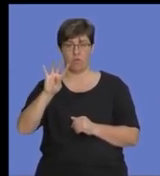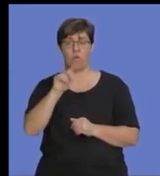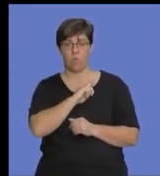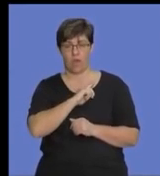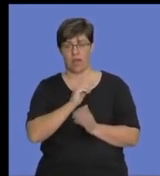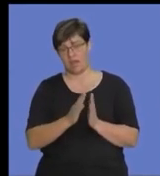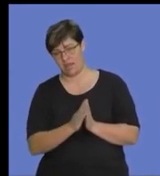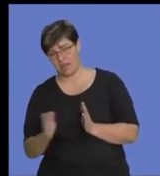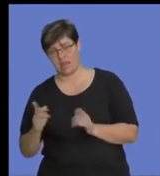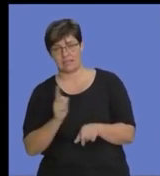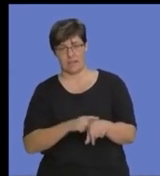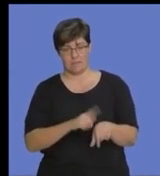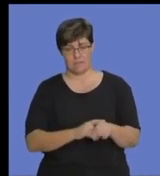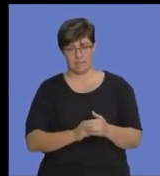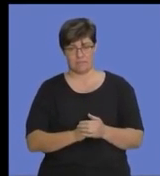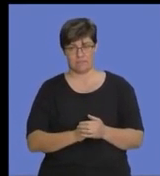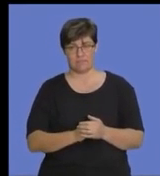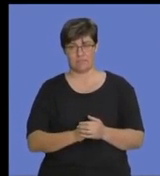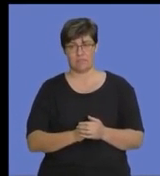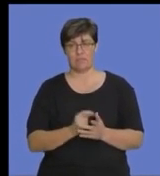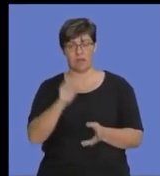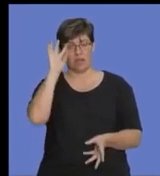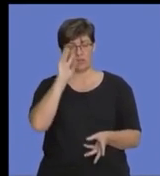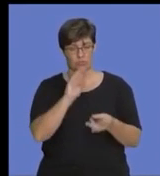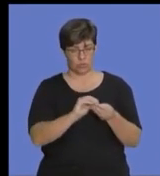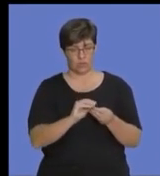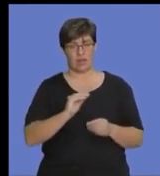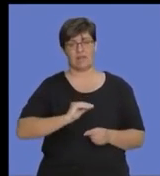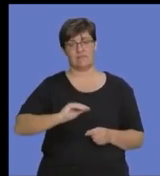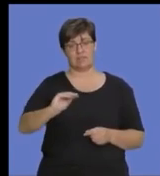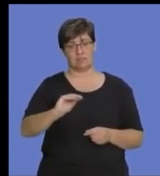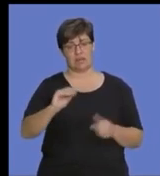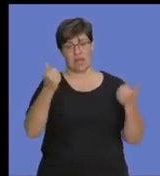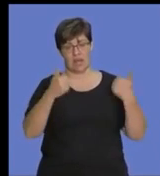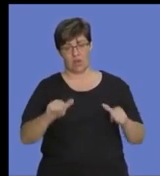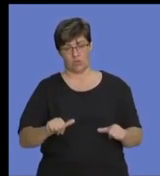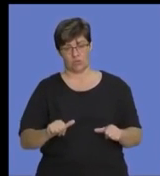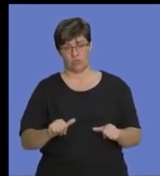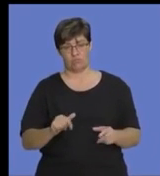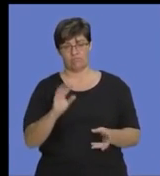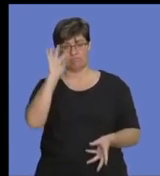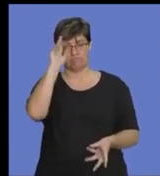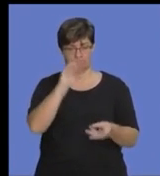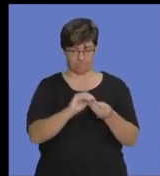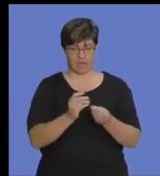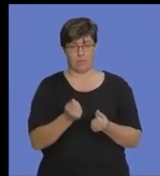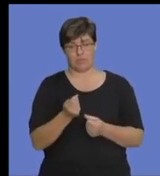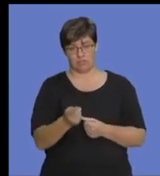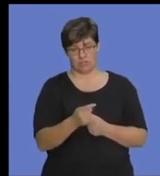of 24 months because it's for the remainder. And then that's what the total investment